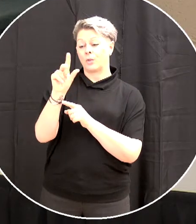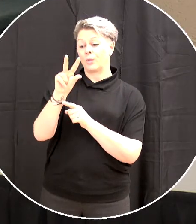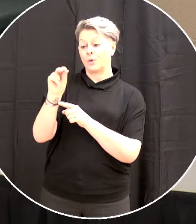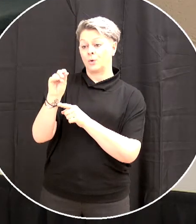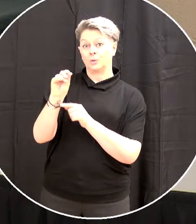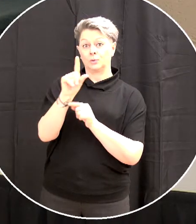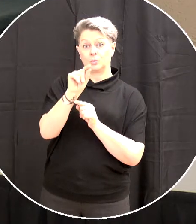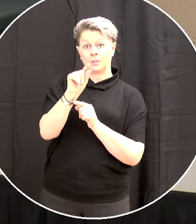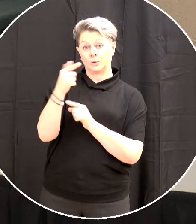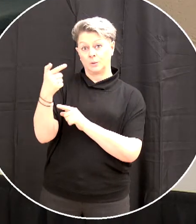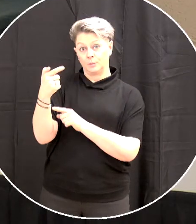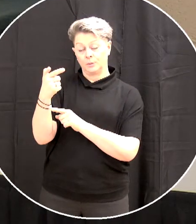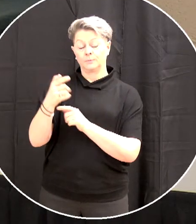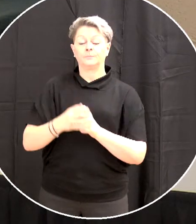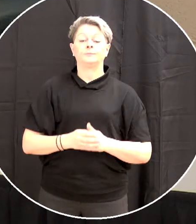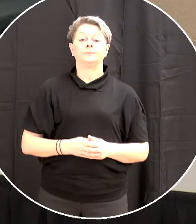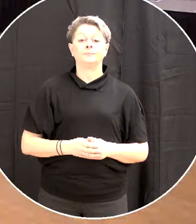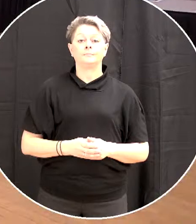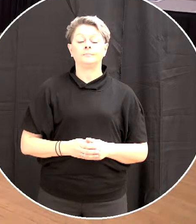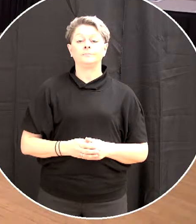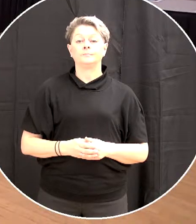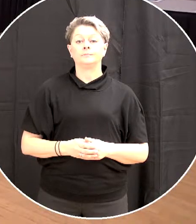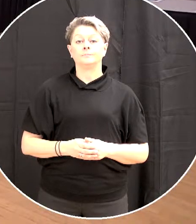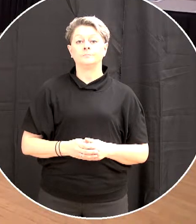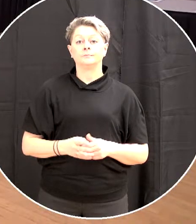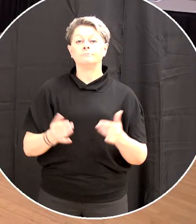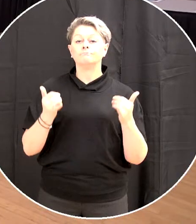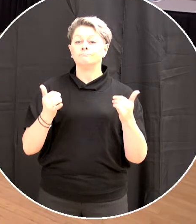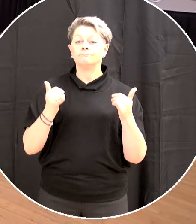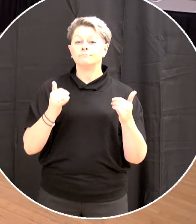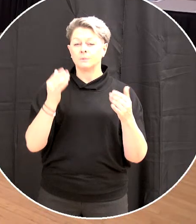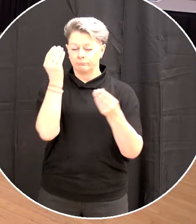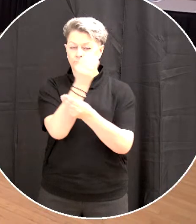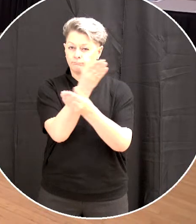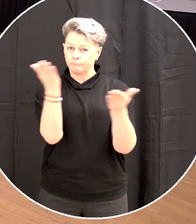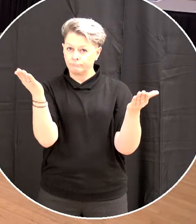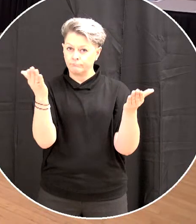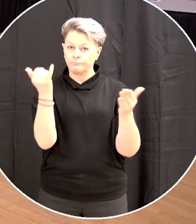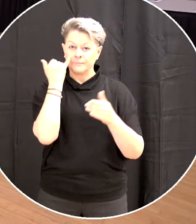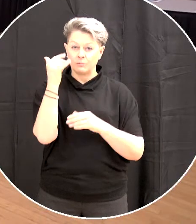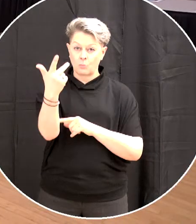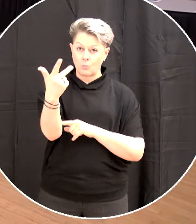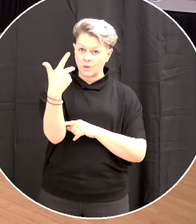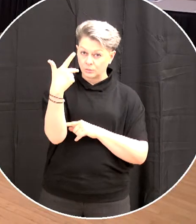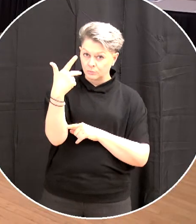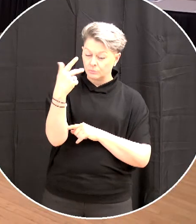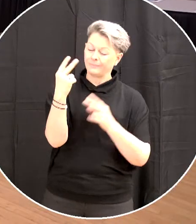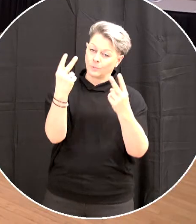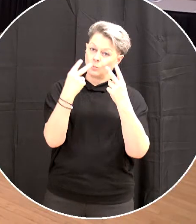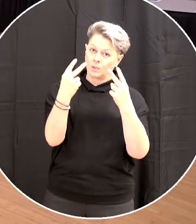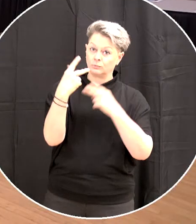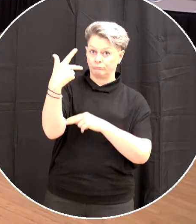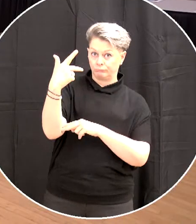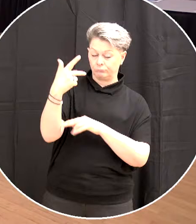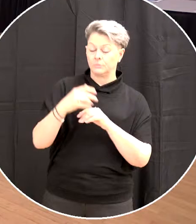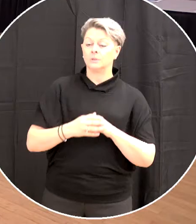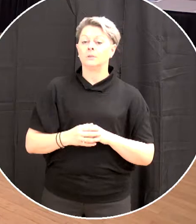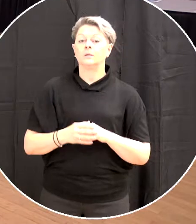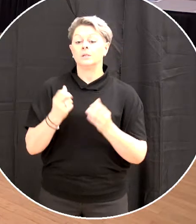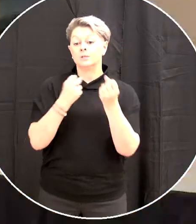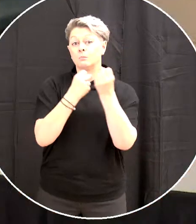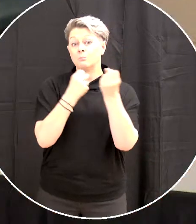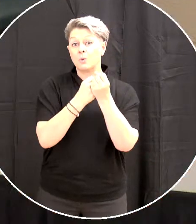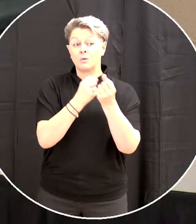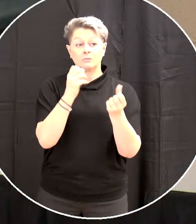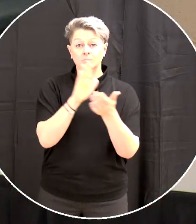2021. Just to re-advise everyone who's tuning in to us over the virtual network that all the support documentation has